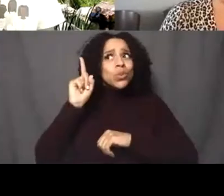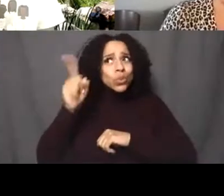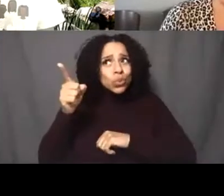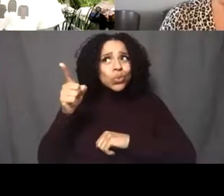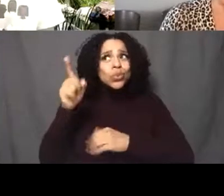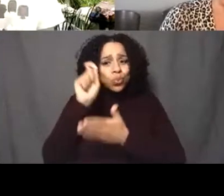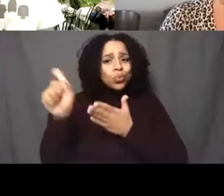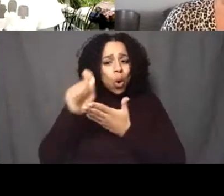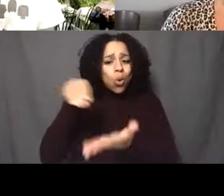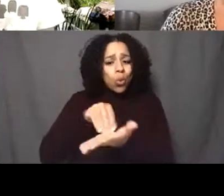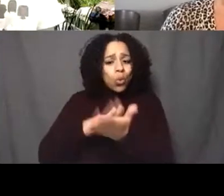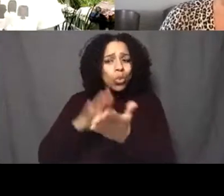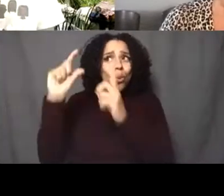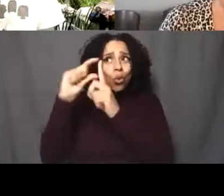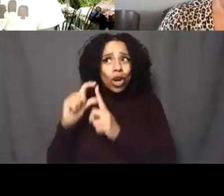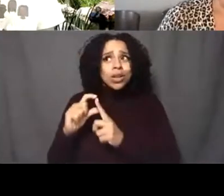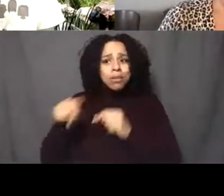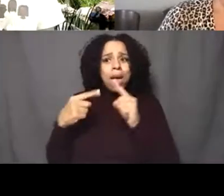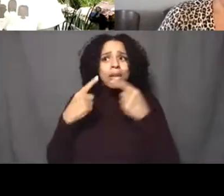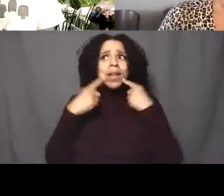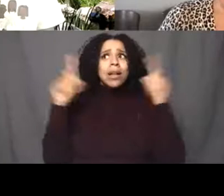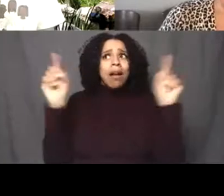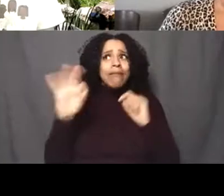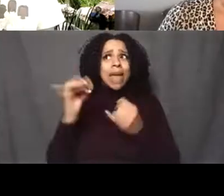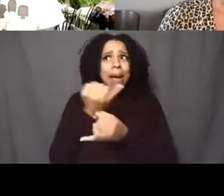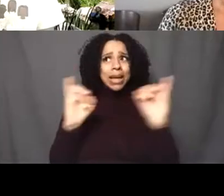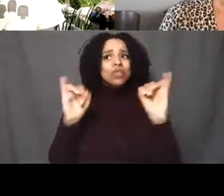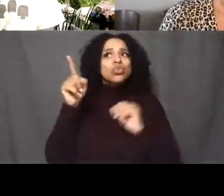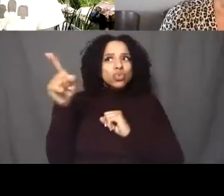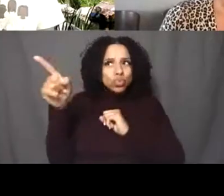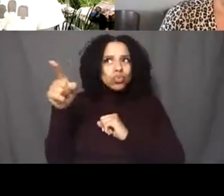so you are going to be forced to live up to them. And we certainly,